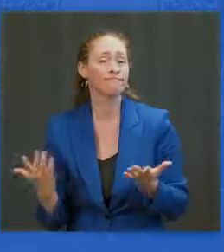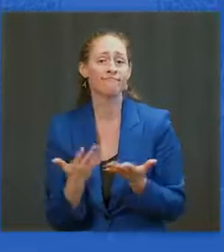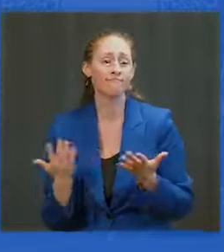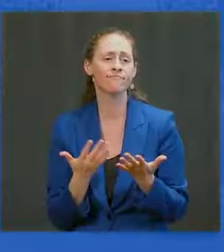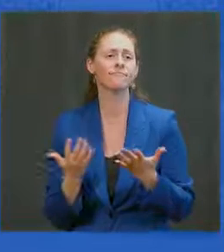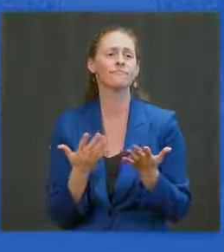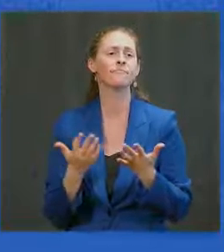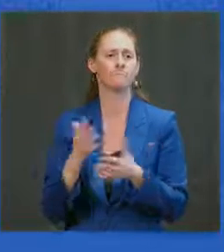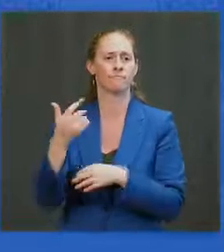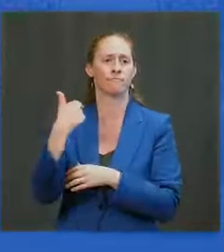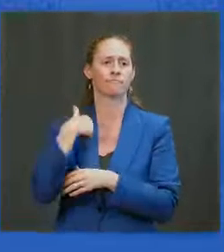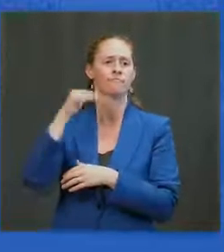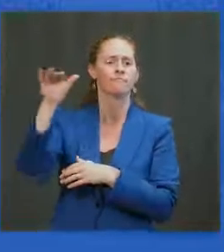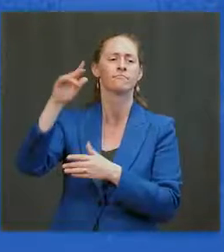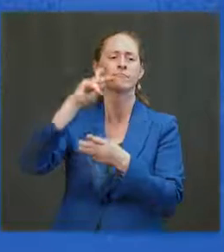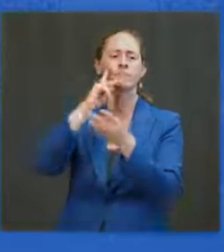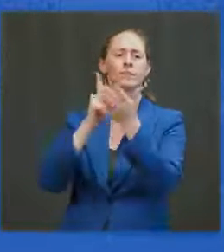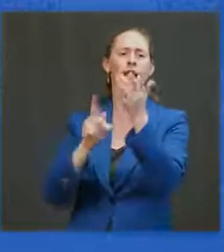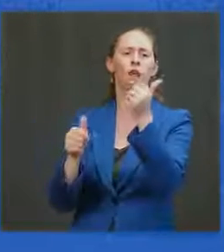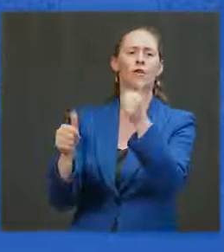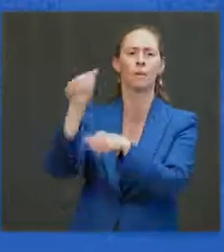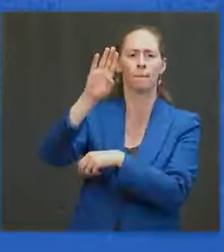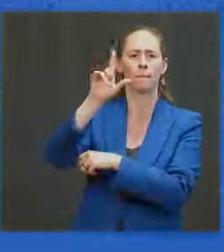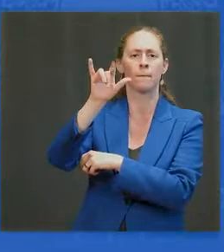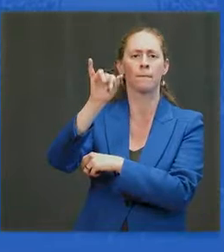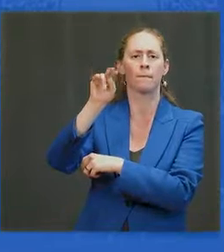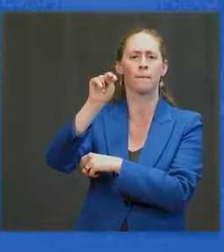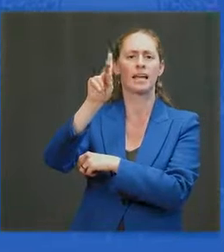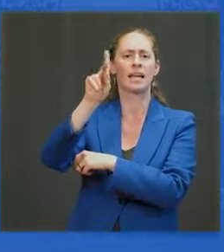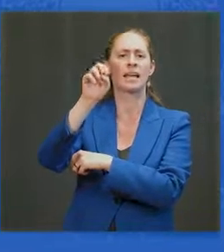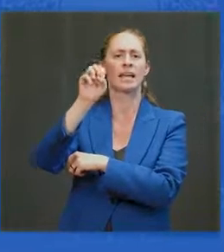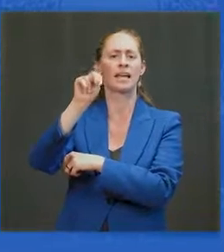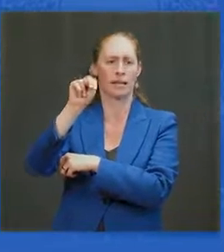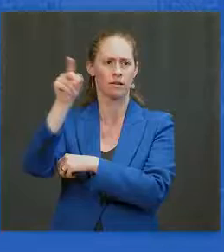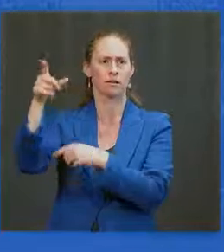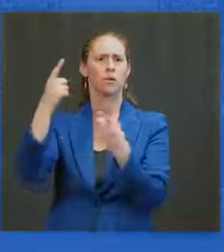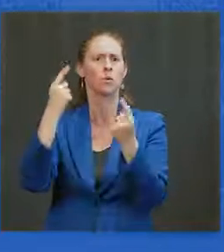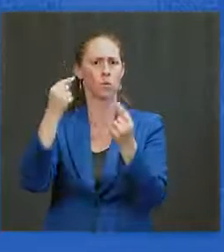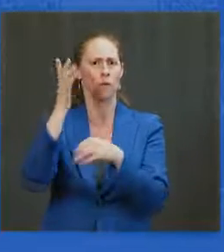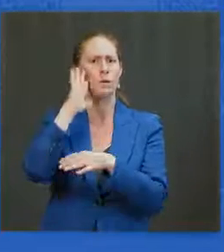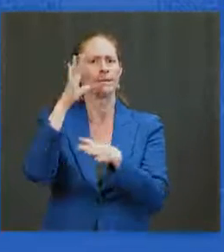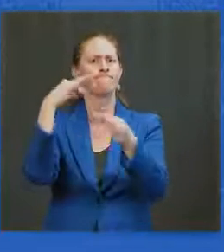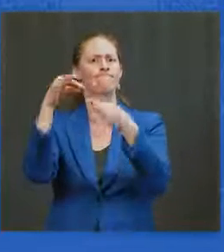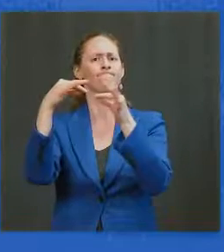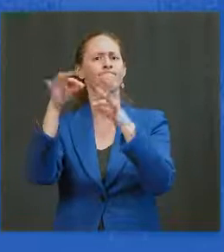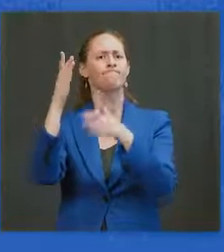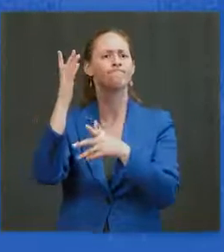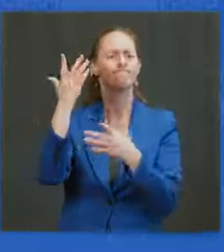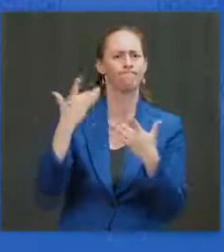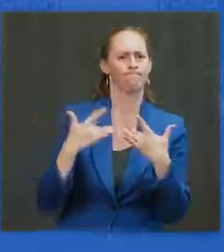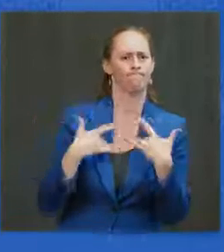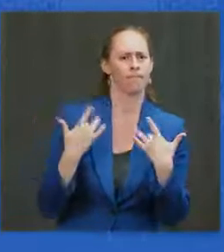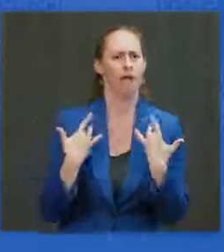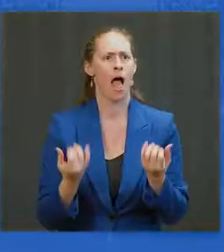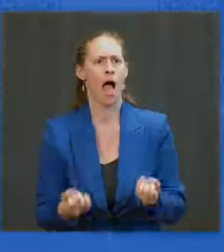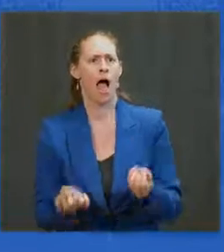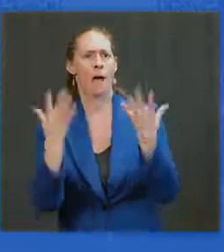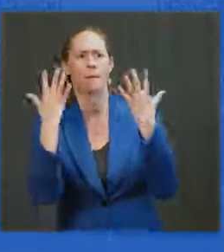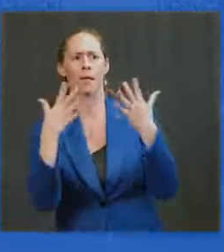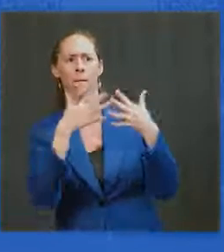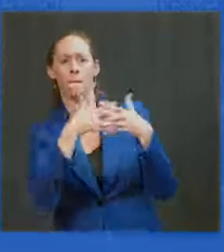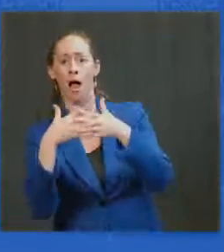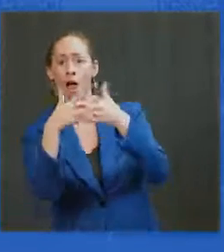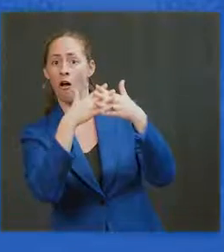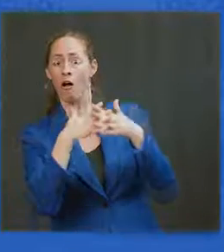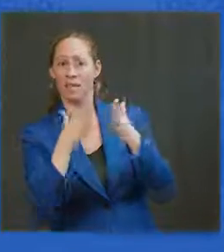Secretary Blinken to give you an update and a detailed report on exactly how many Americans are still in Afghanistan,